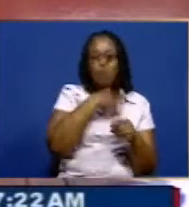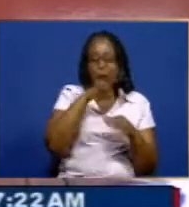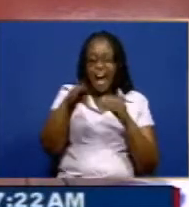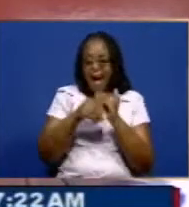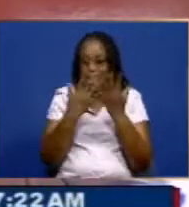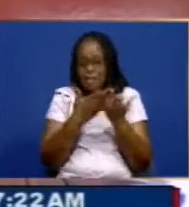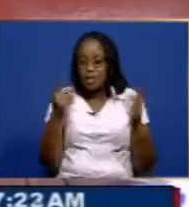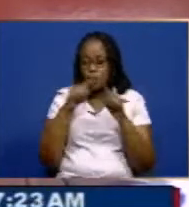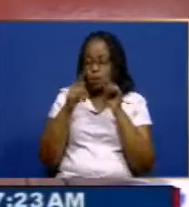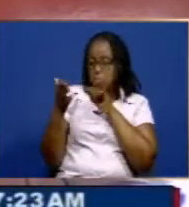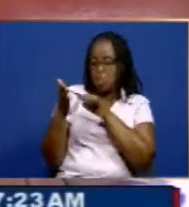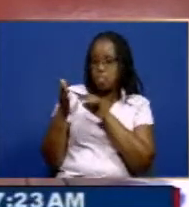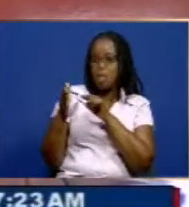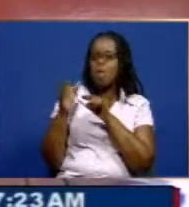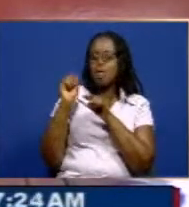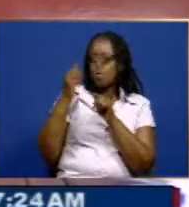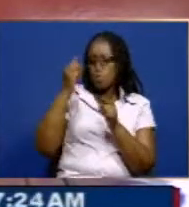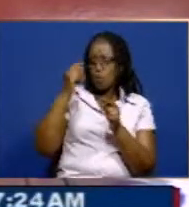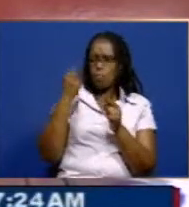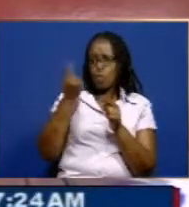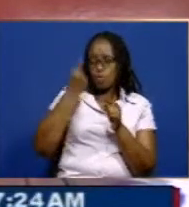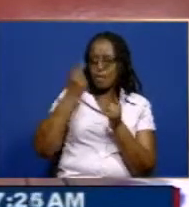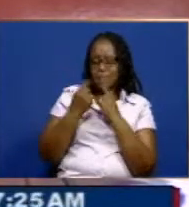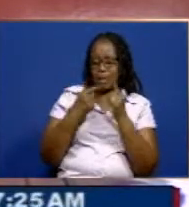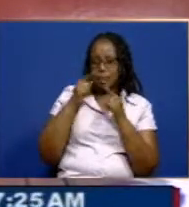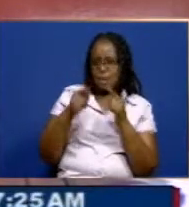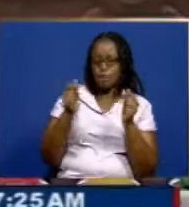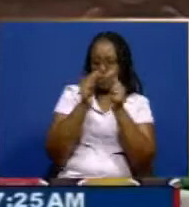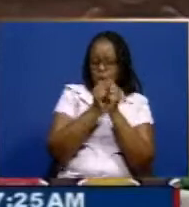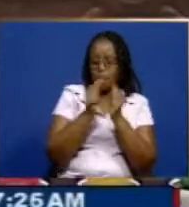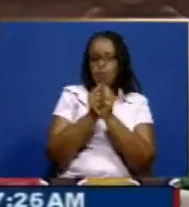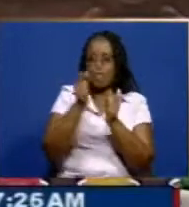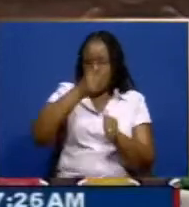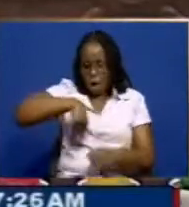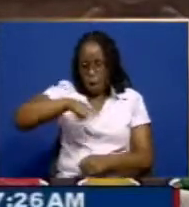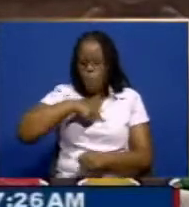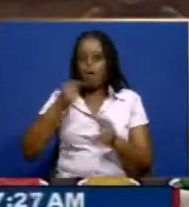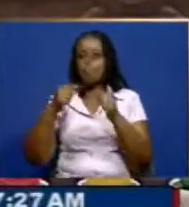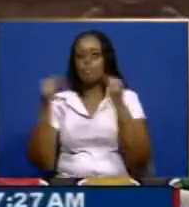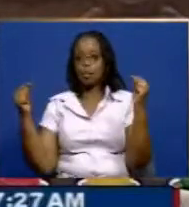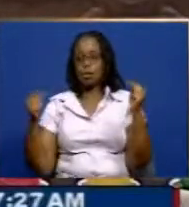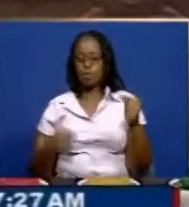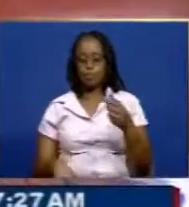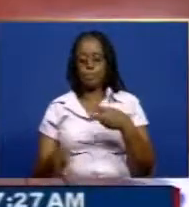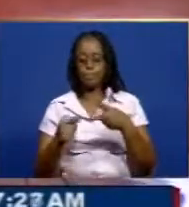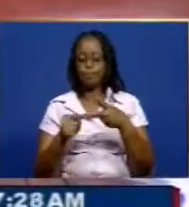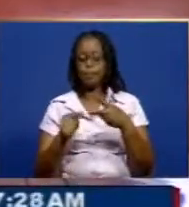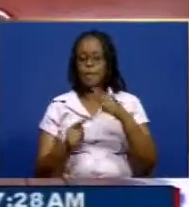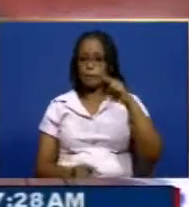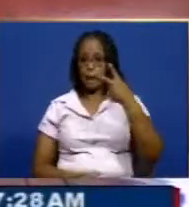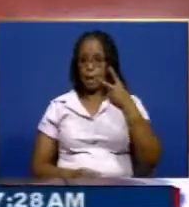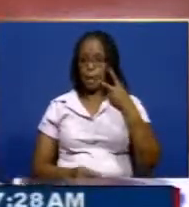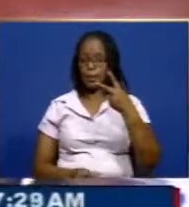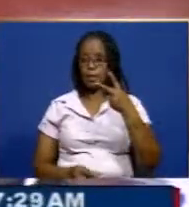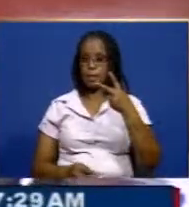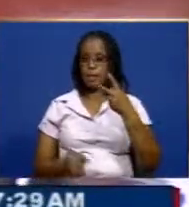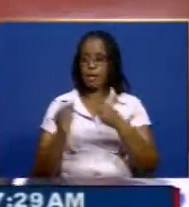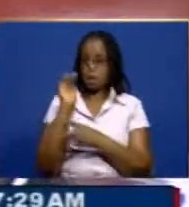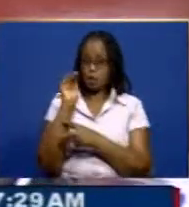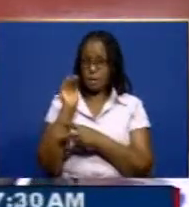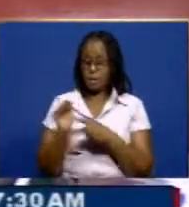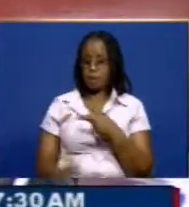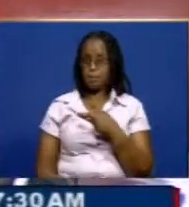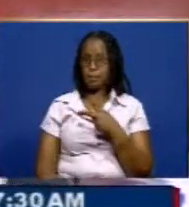considered together with our substantive objection. Okay, I hear you. All right. In respect of the second request, it is